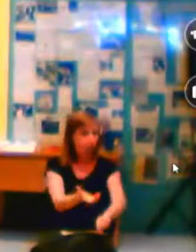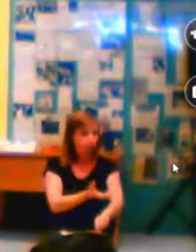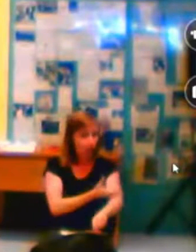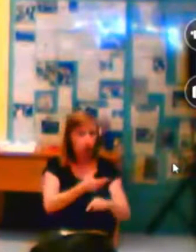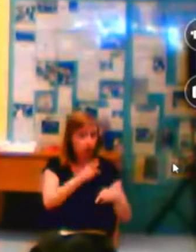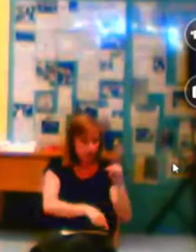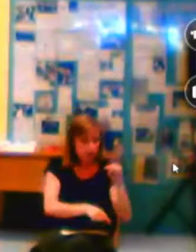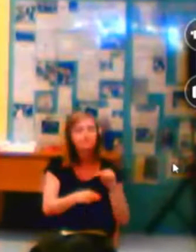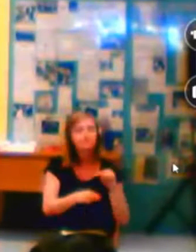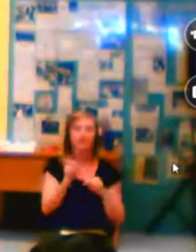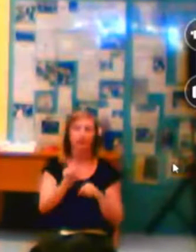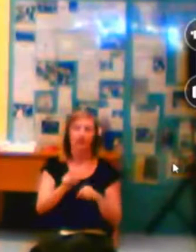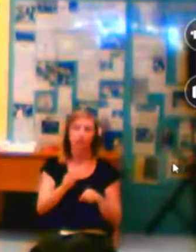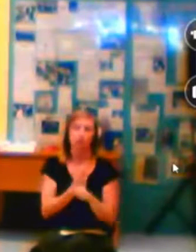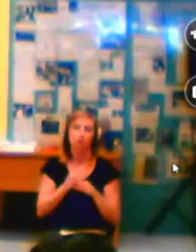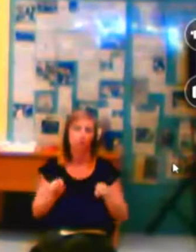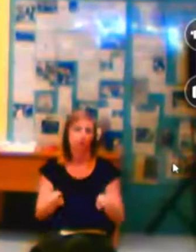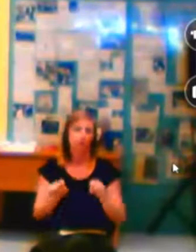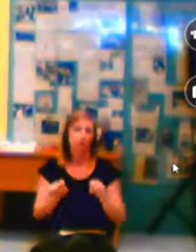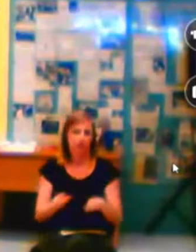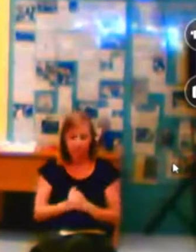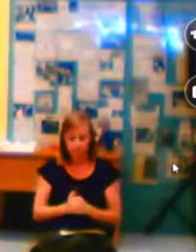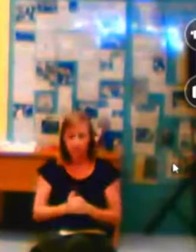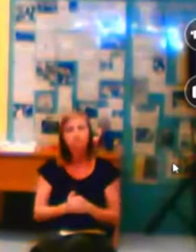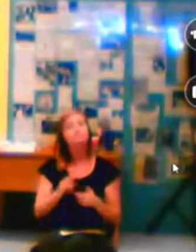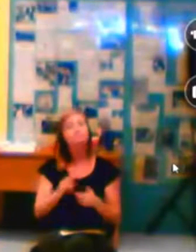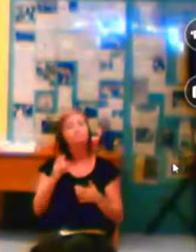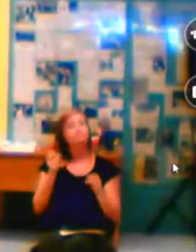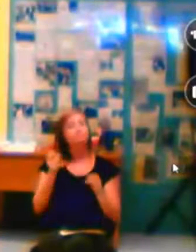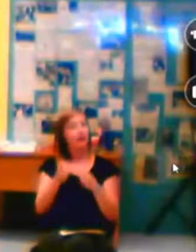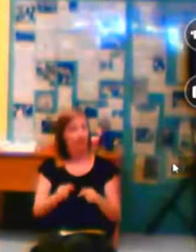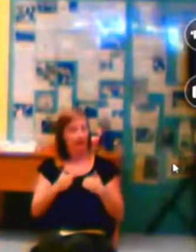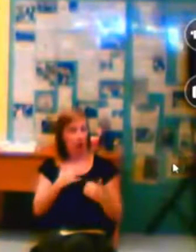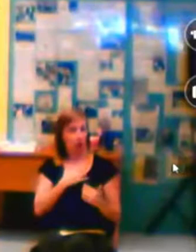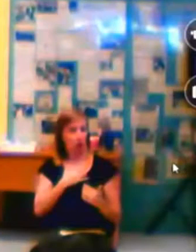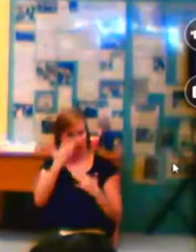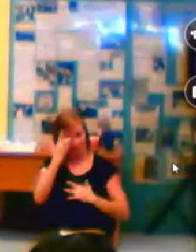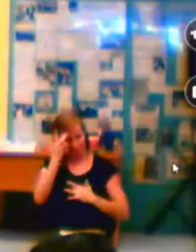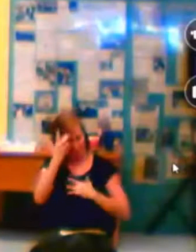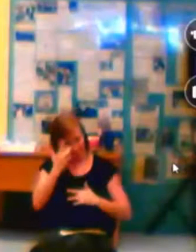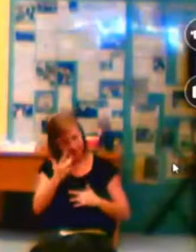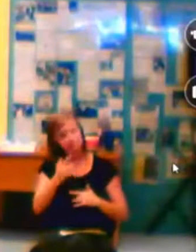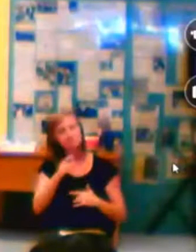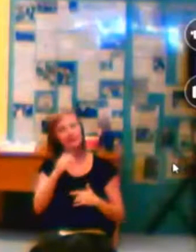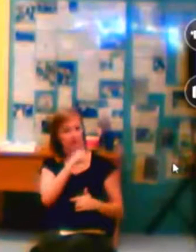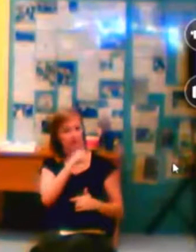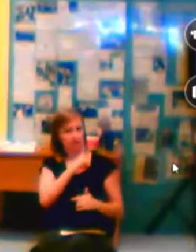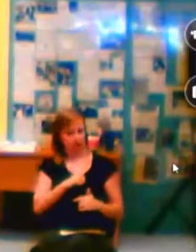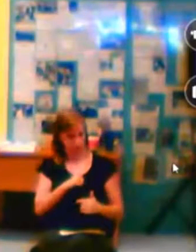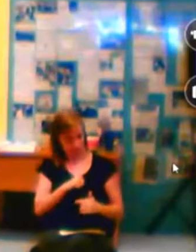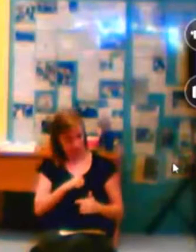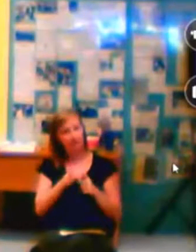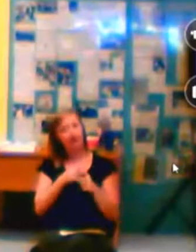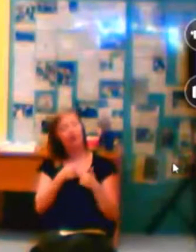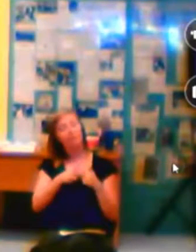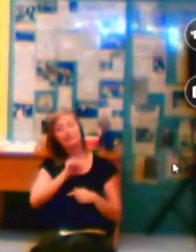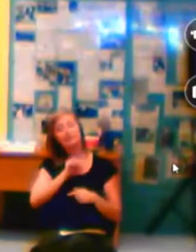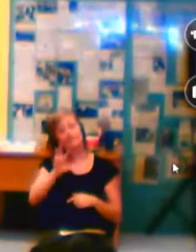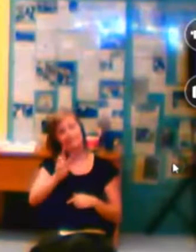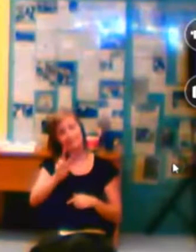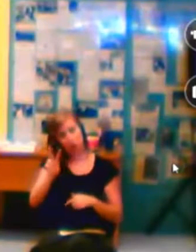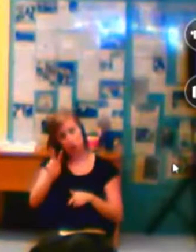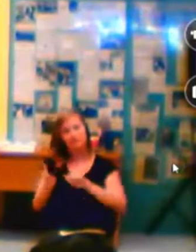the following years, she lost a limb to amputation, could never find a prosthetic that worked, and ended up using a